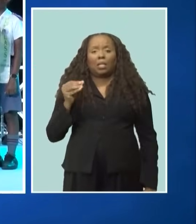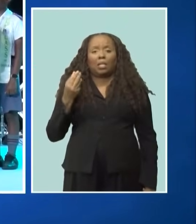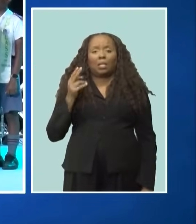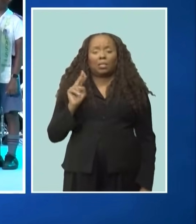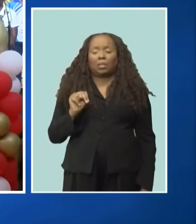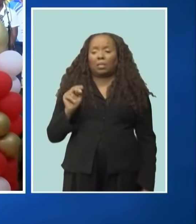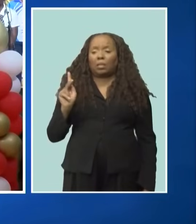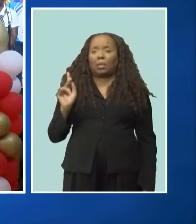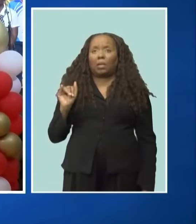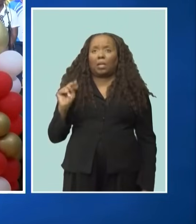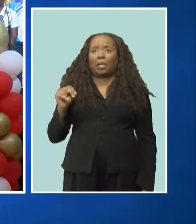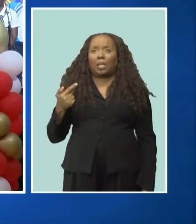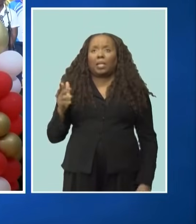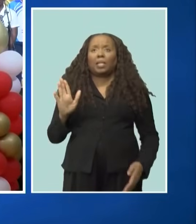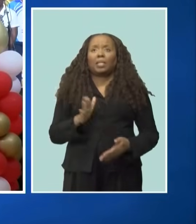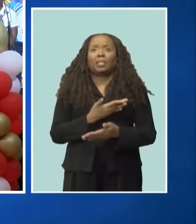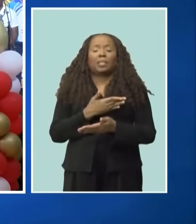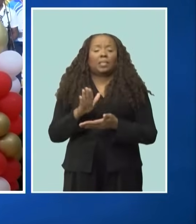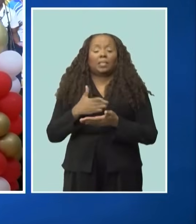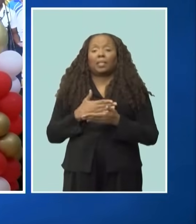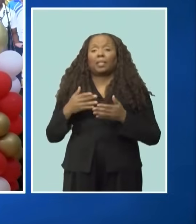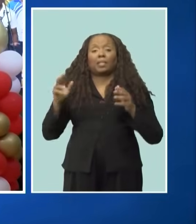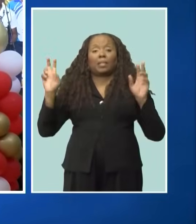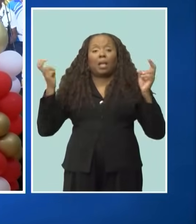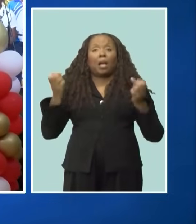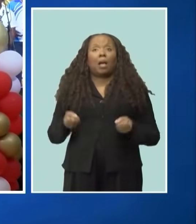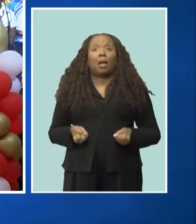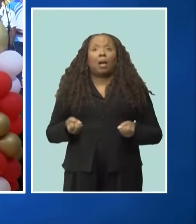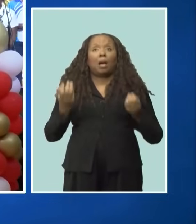of his 1996 song, How Many More?